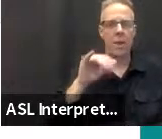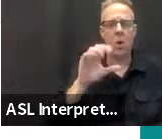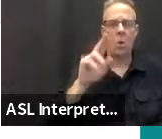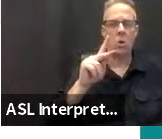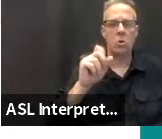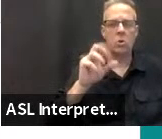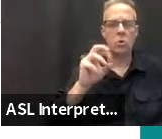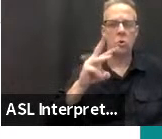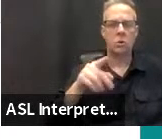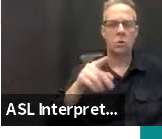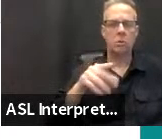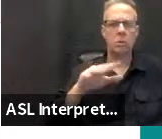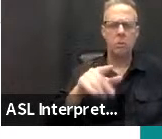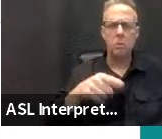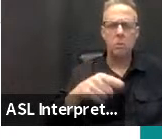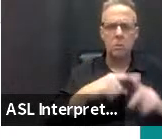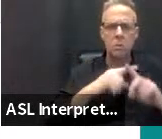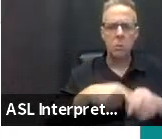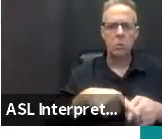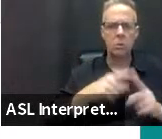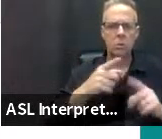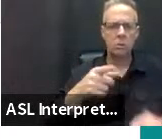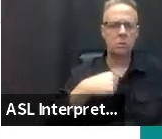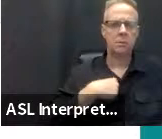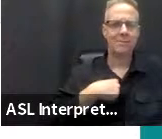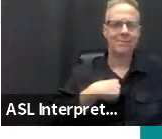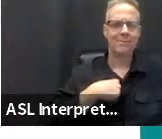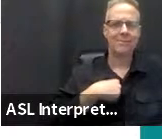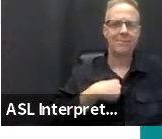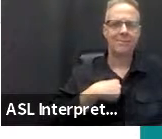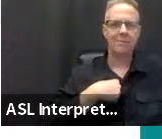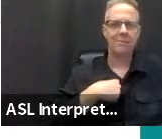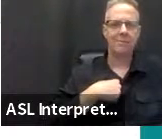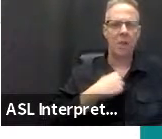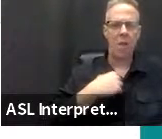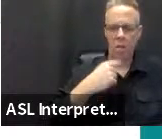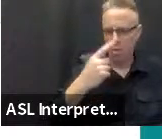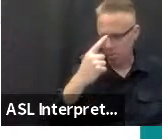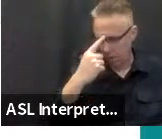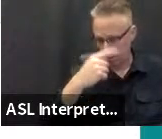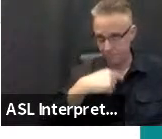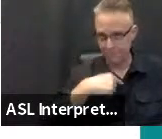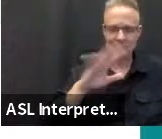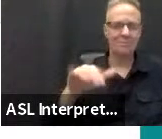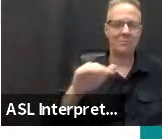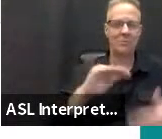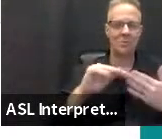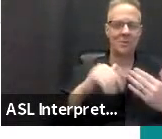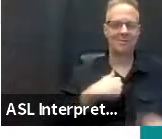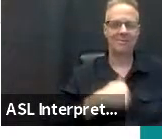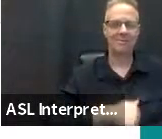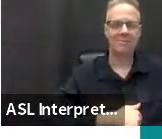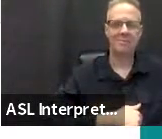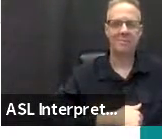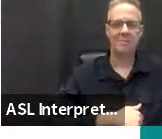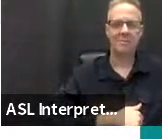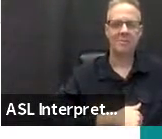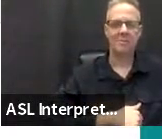Oh, you're muted, Michael. Muted. I thought I'd taken care of that. I apologize. I